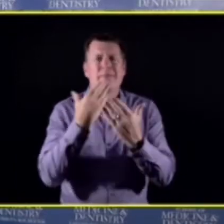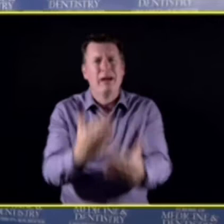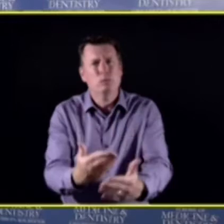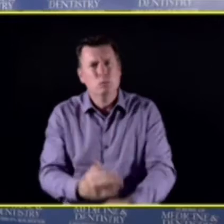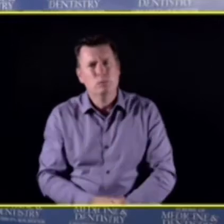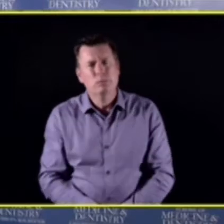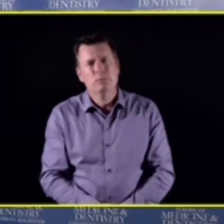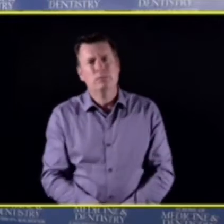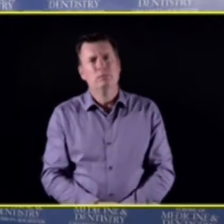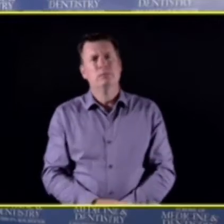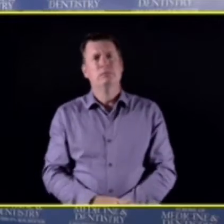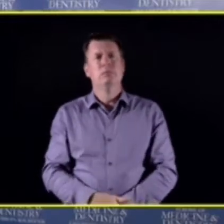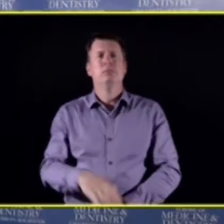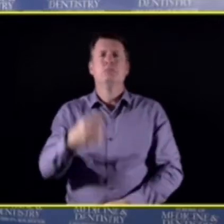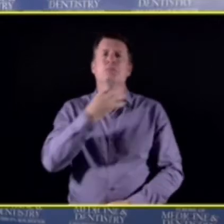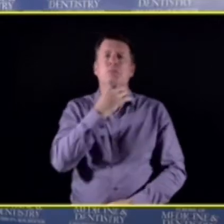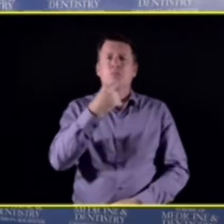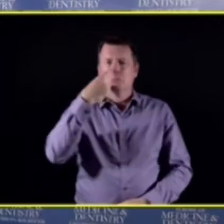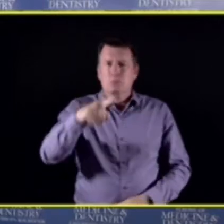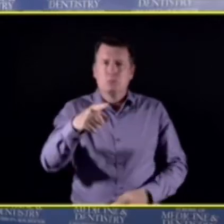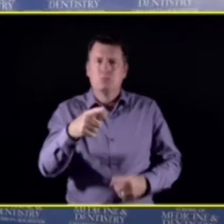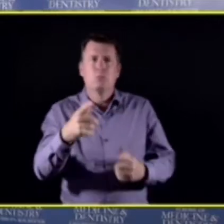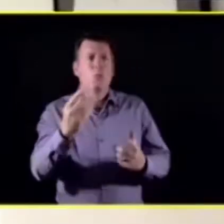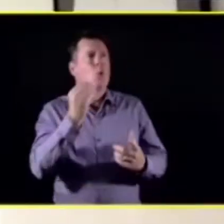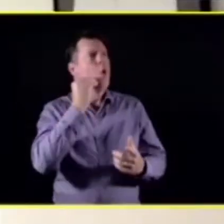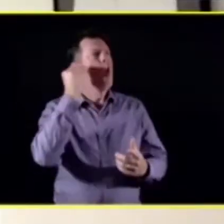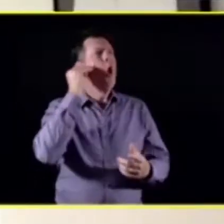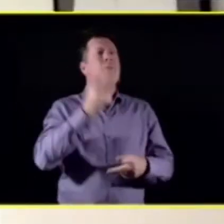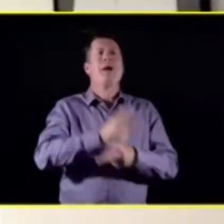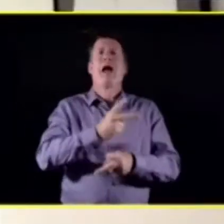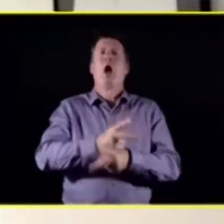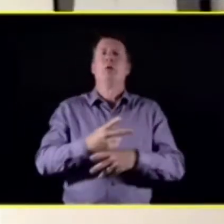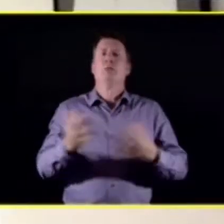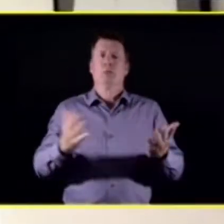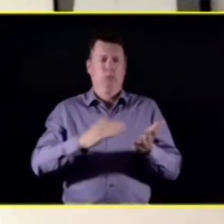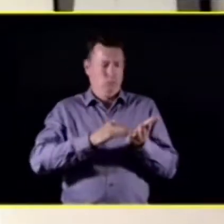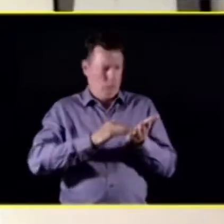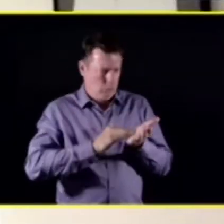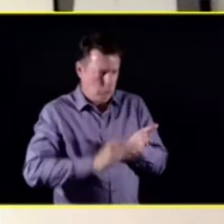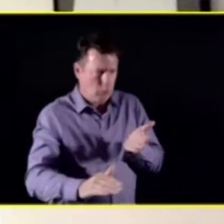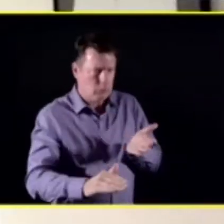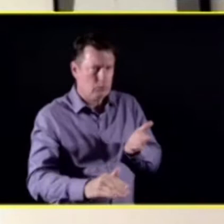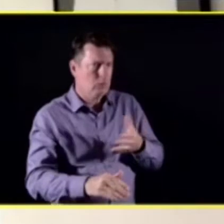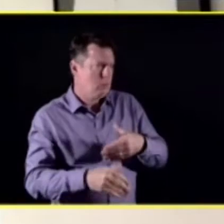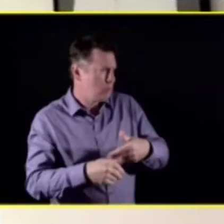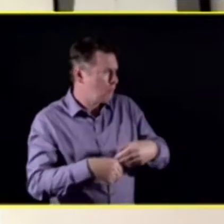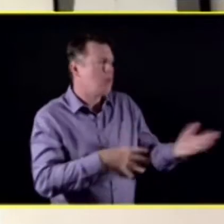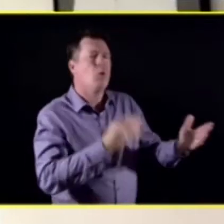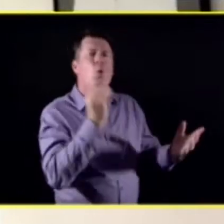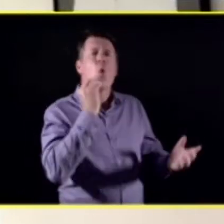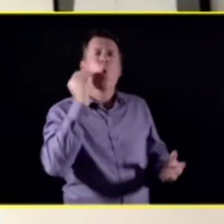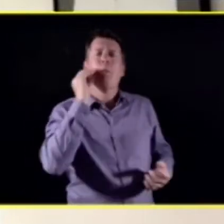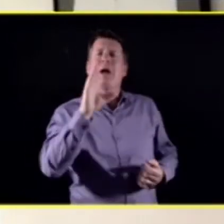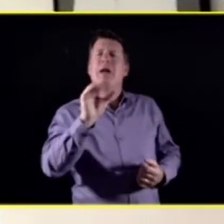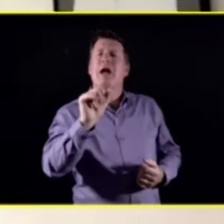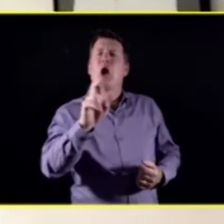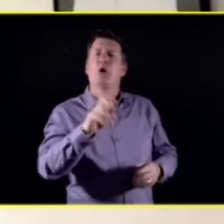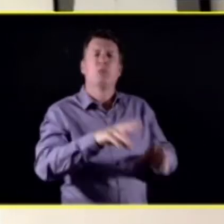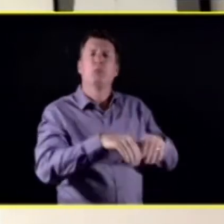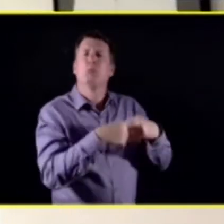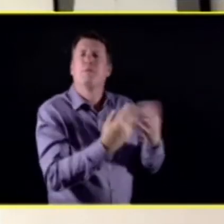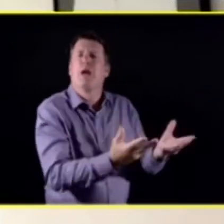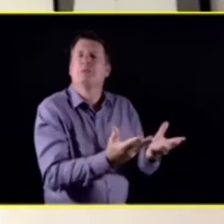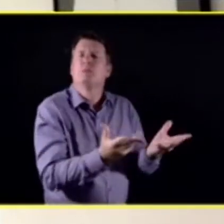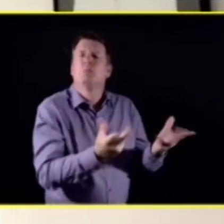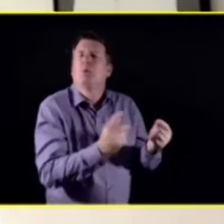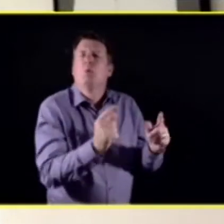what home care was like, what kind of support you got, and how that might have helped. And then